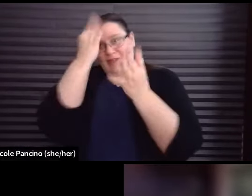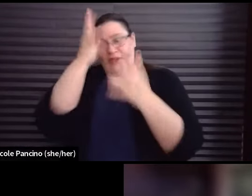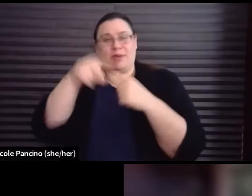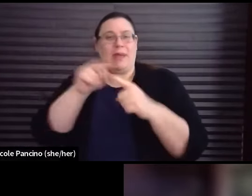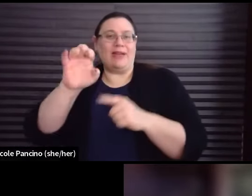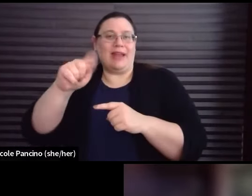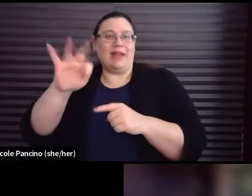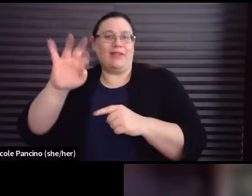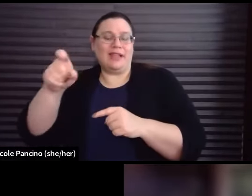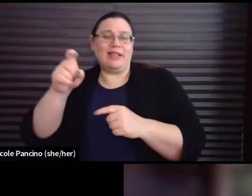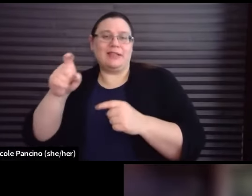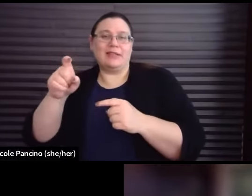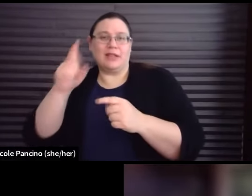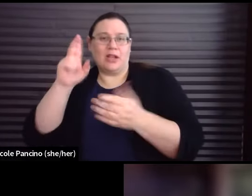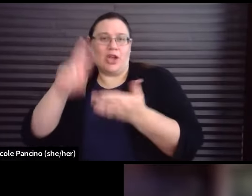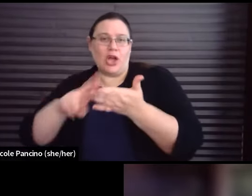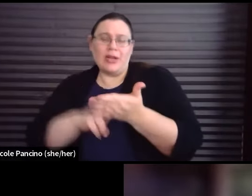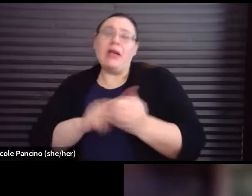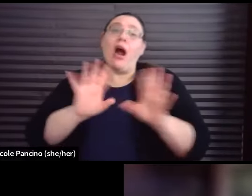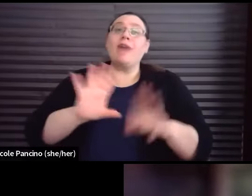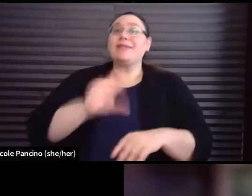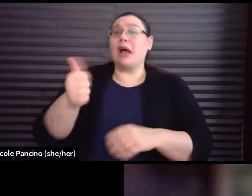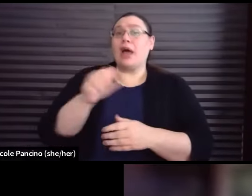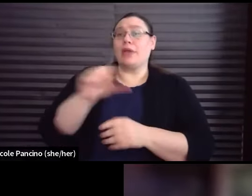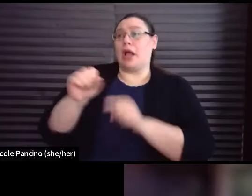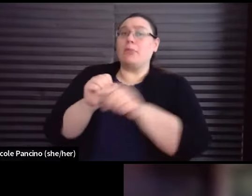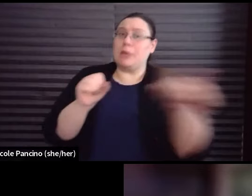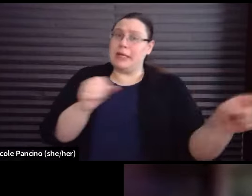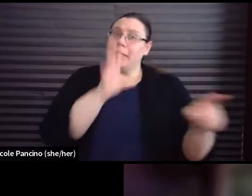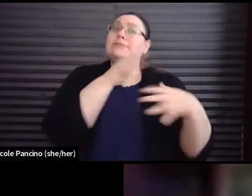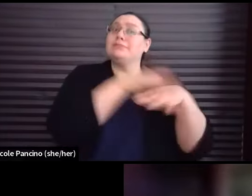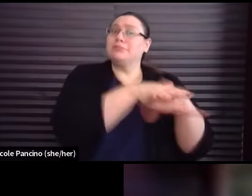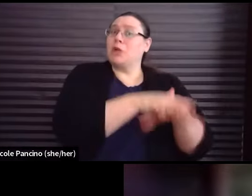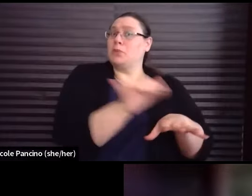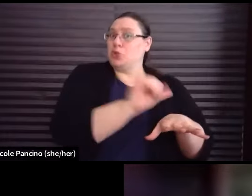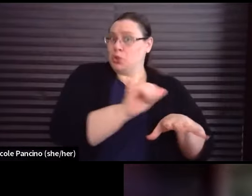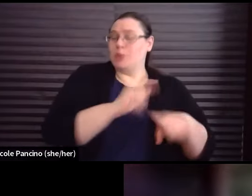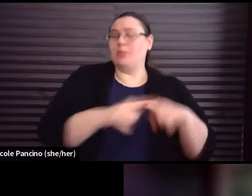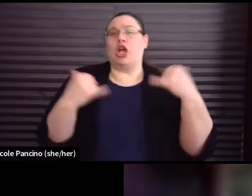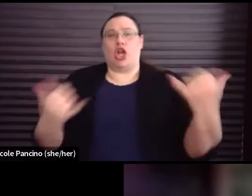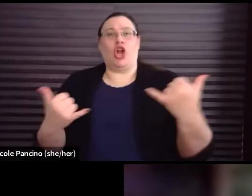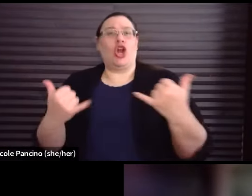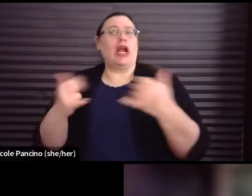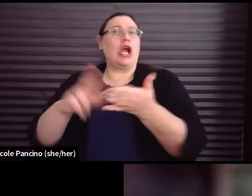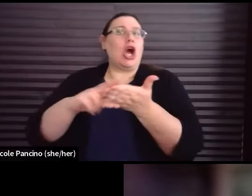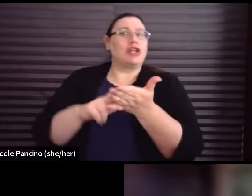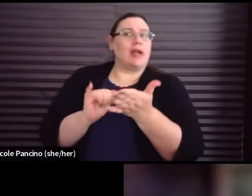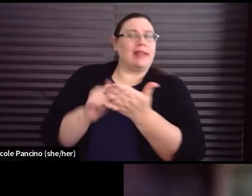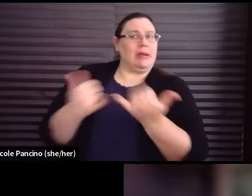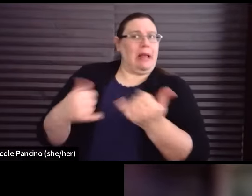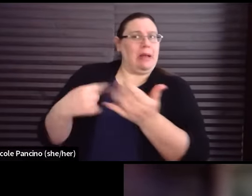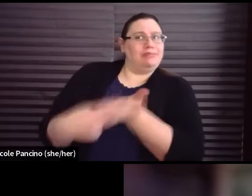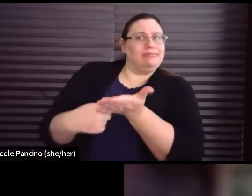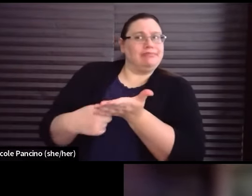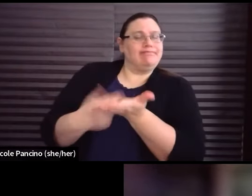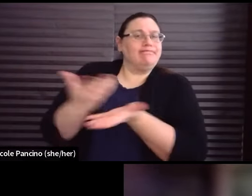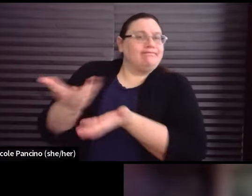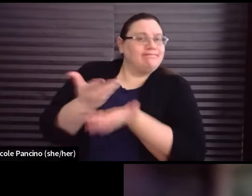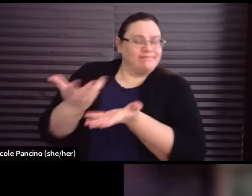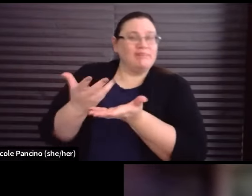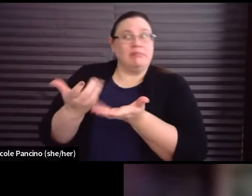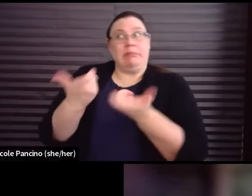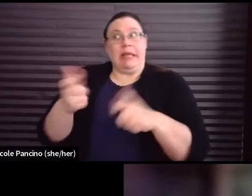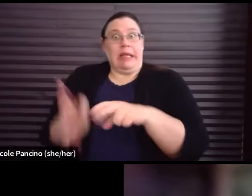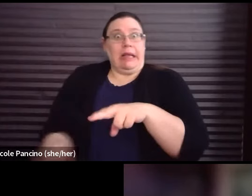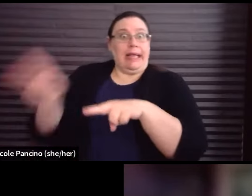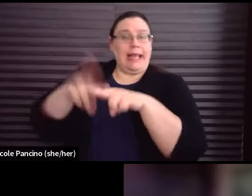dubbing is done by other companies as well, but the current contract that's pending that has some major gains in dubbing is the